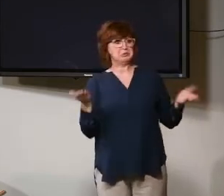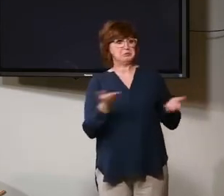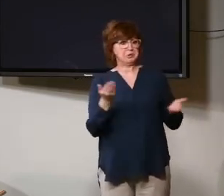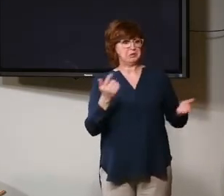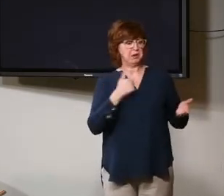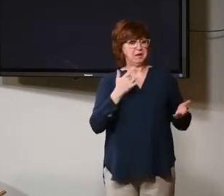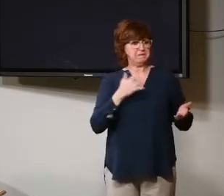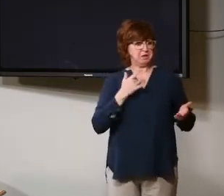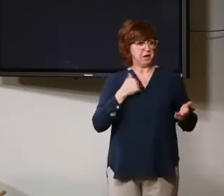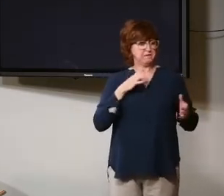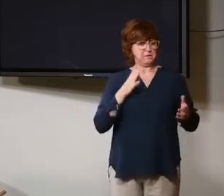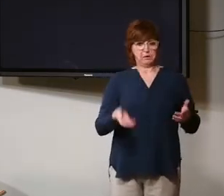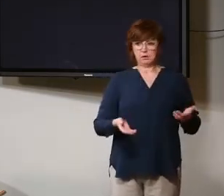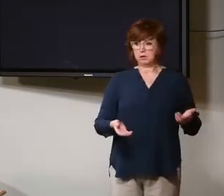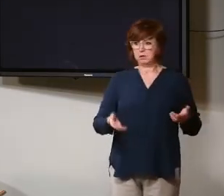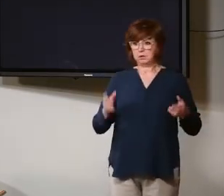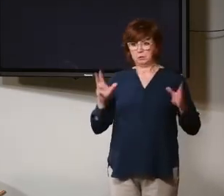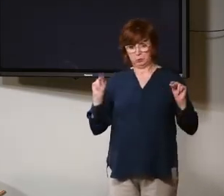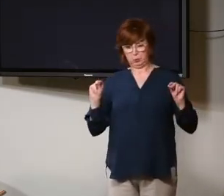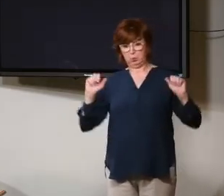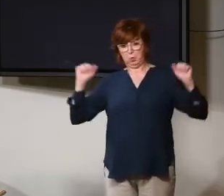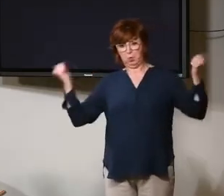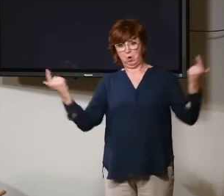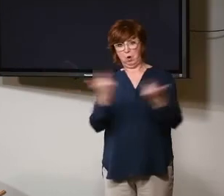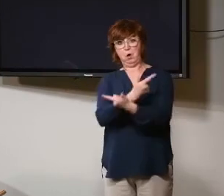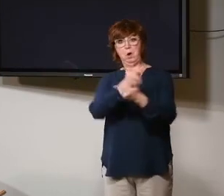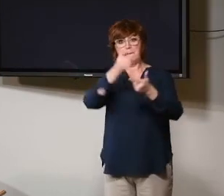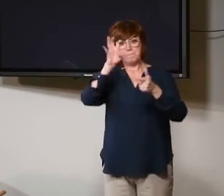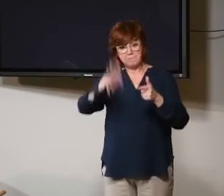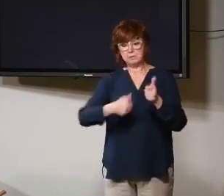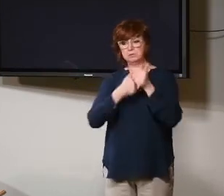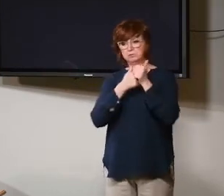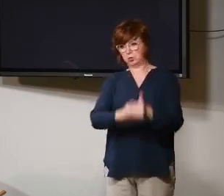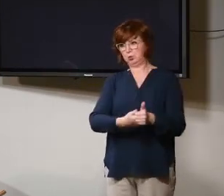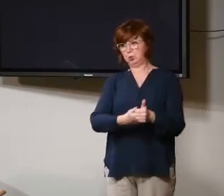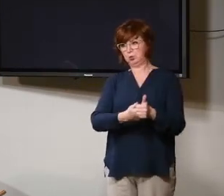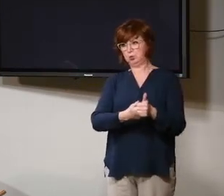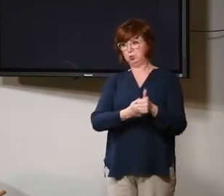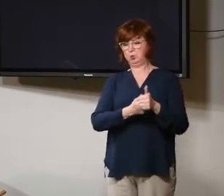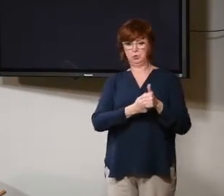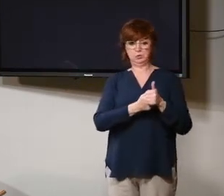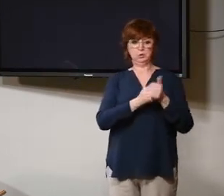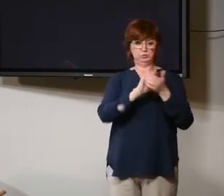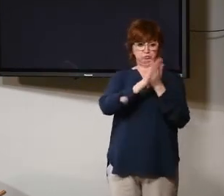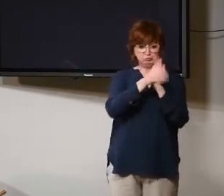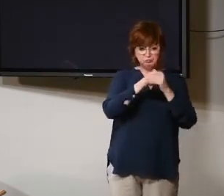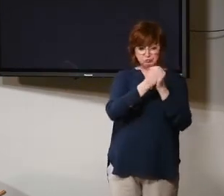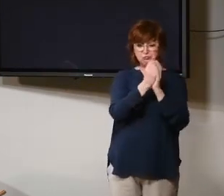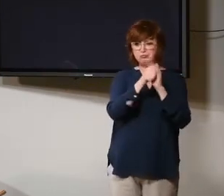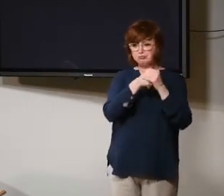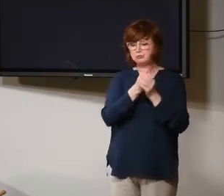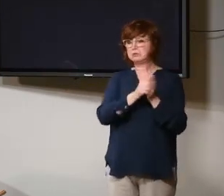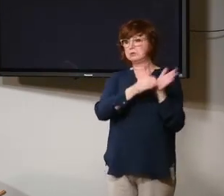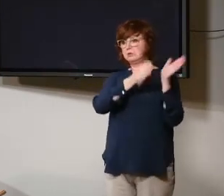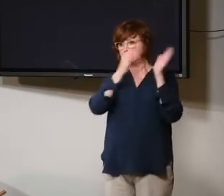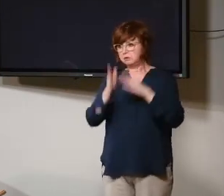our rate is as we move through this, and we're making every effort to lower not only the length